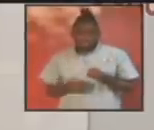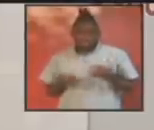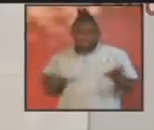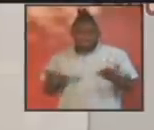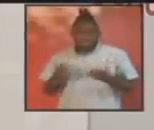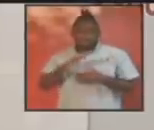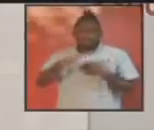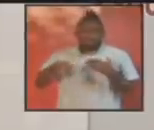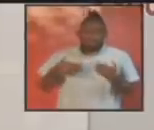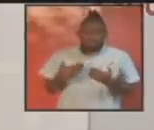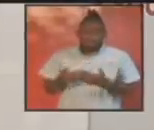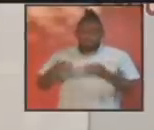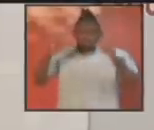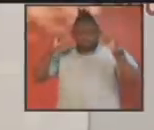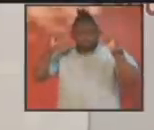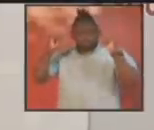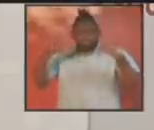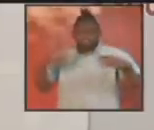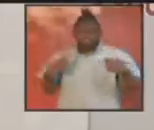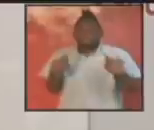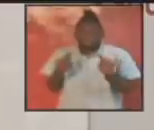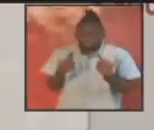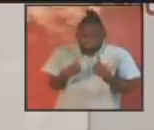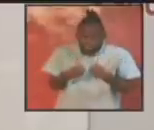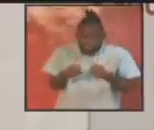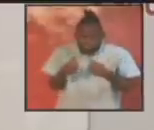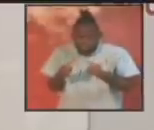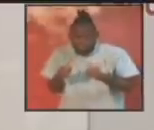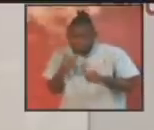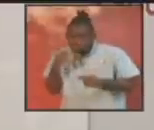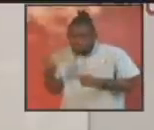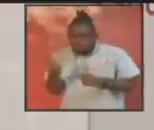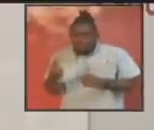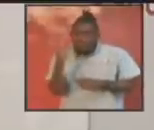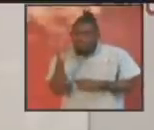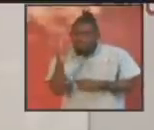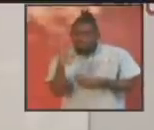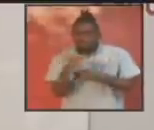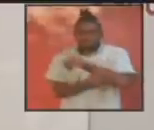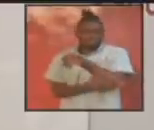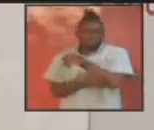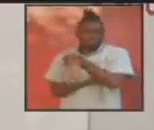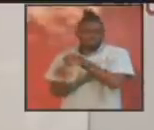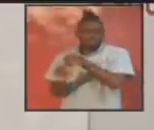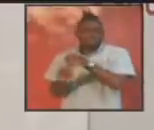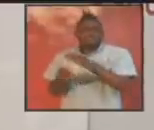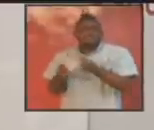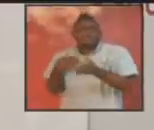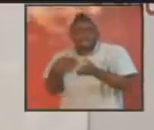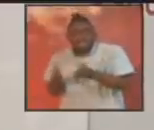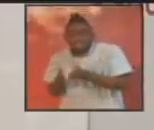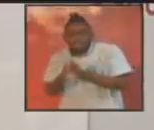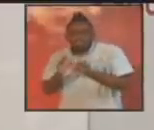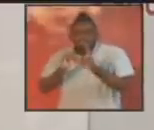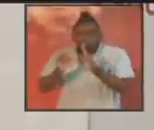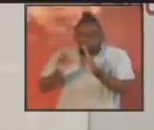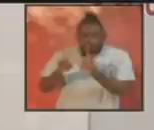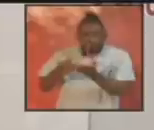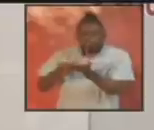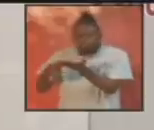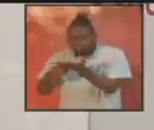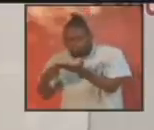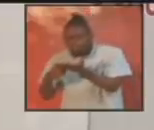by the ministry are not limited to just one country. We have also had discussion and meetings